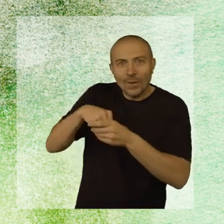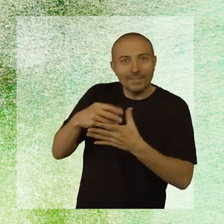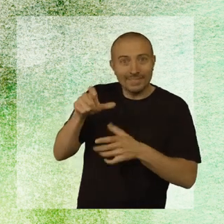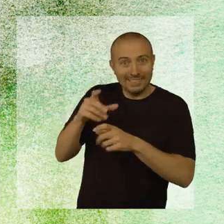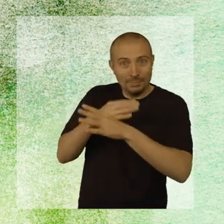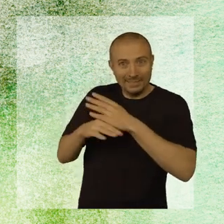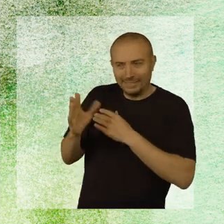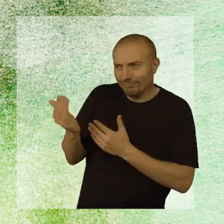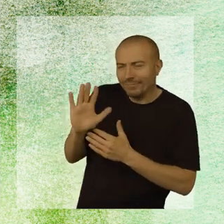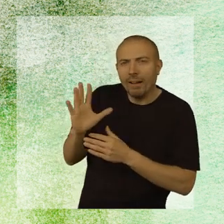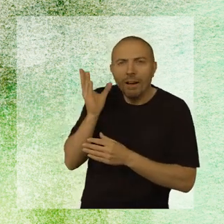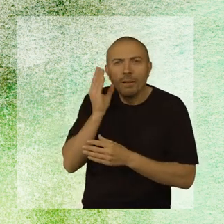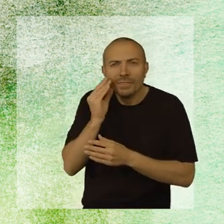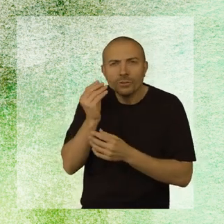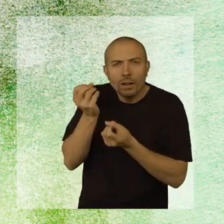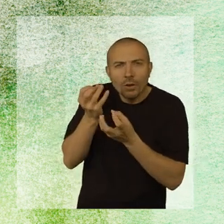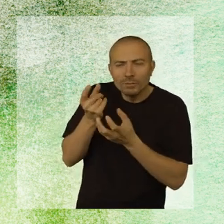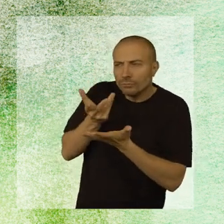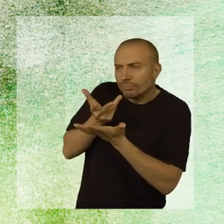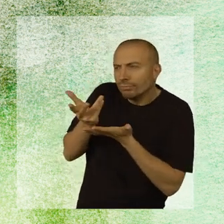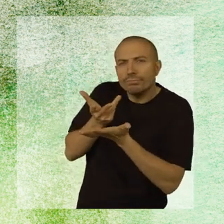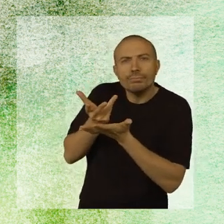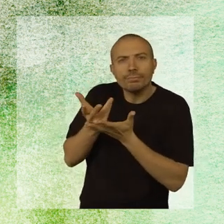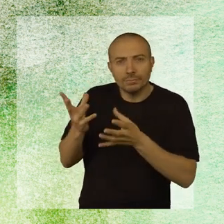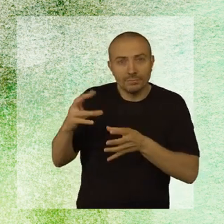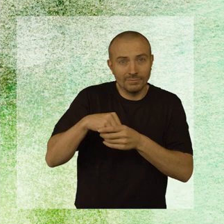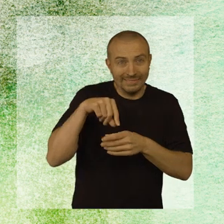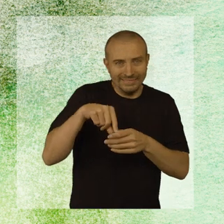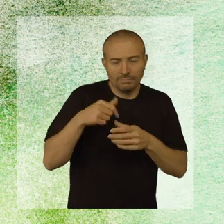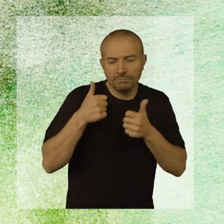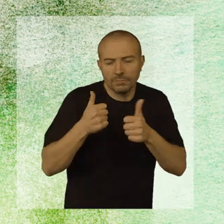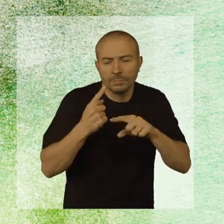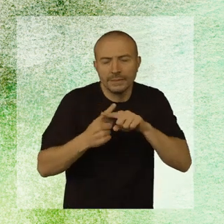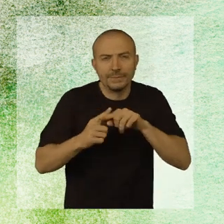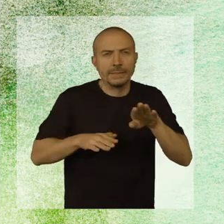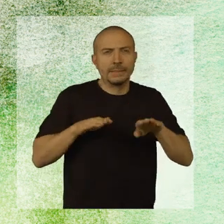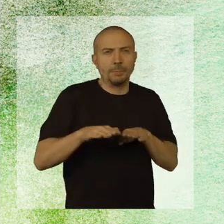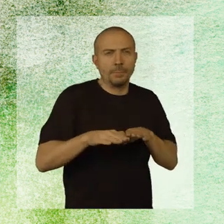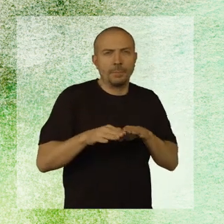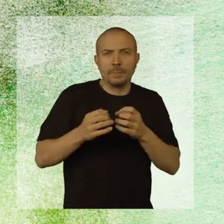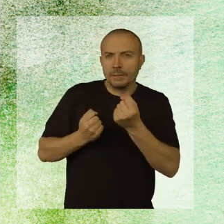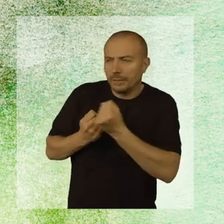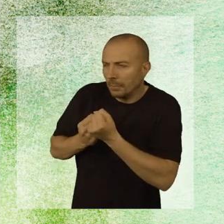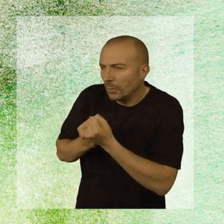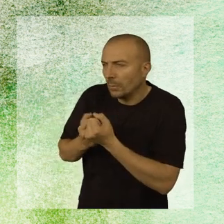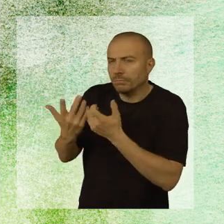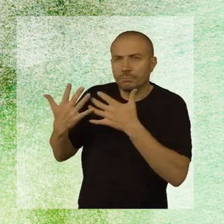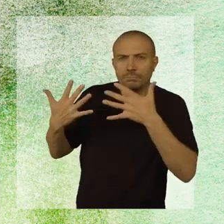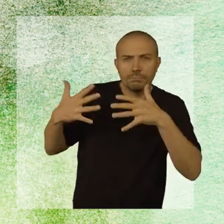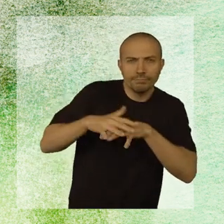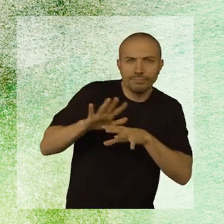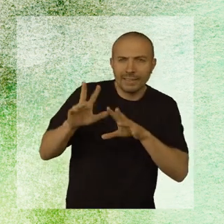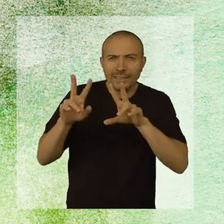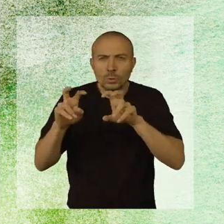right direction, where we involve persons with disabilities first as resource persons, providing that